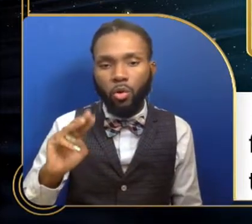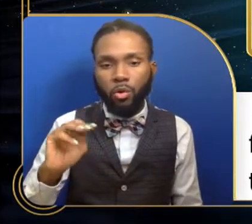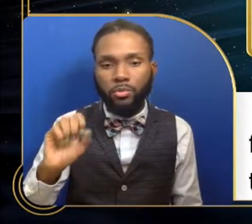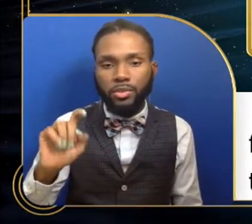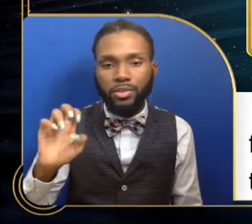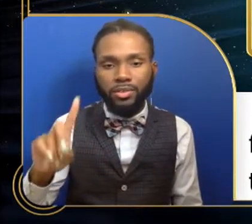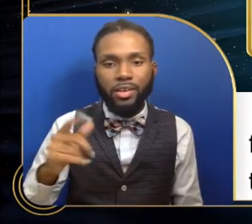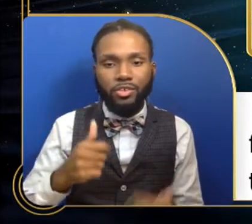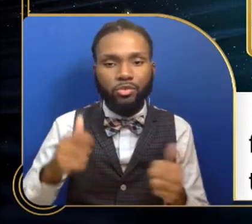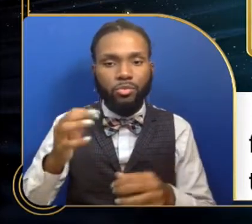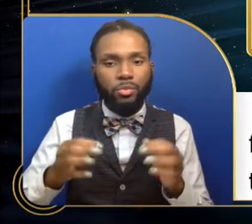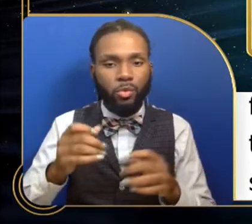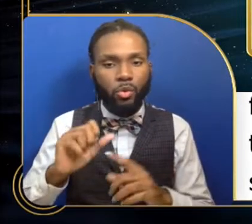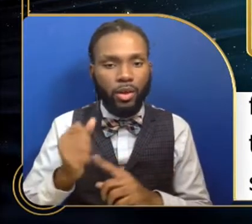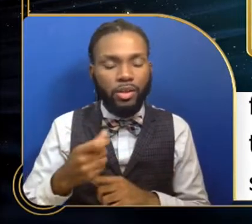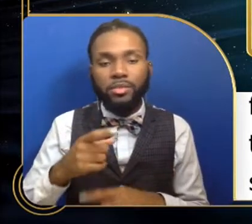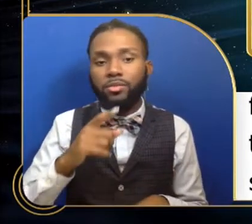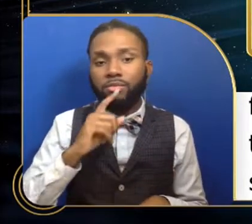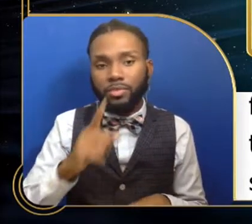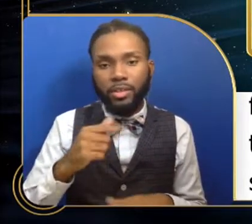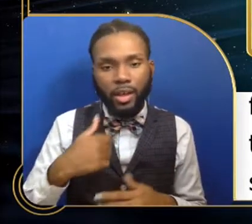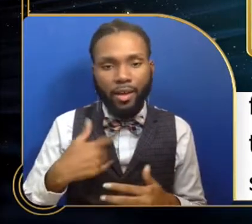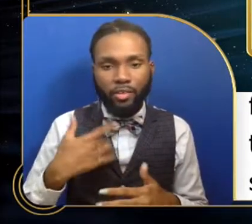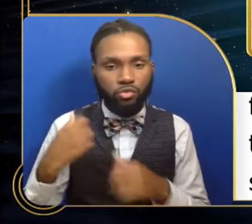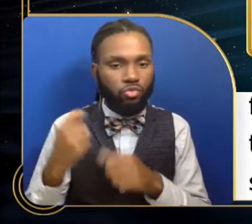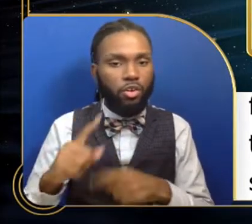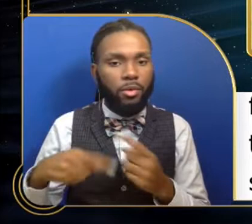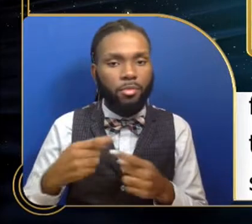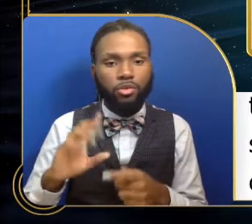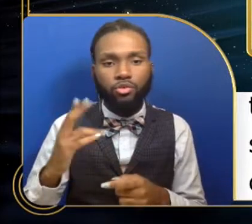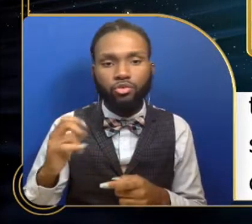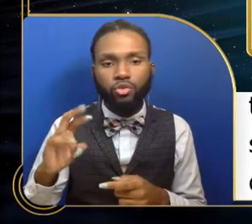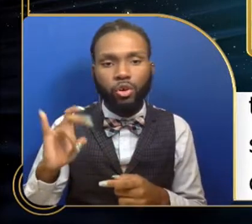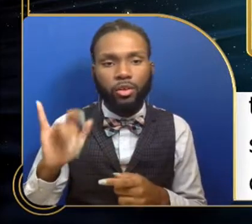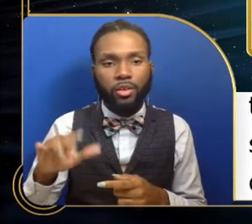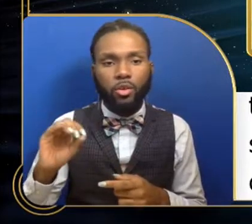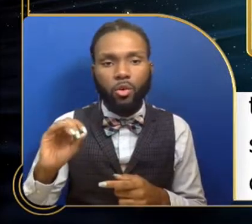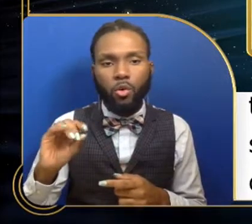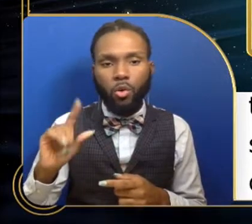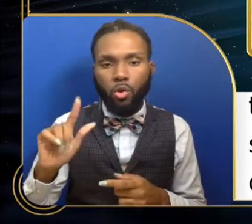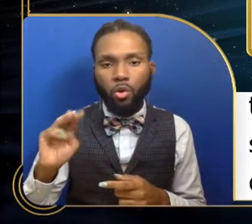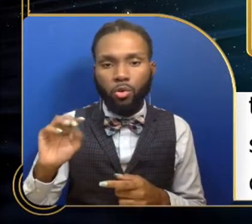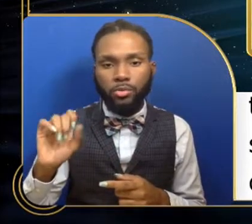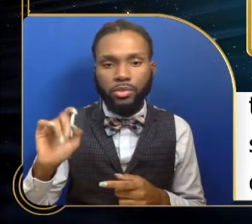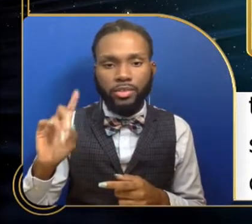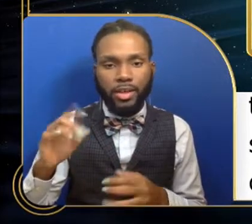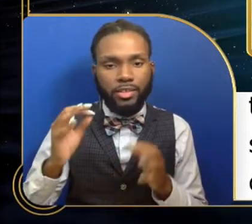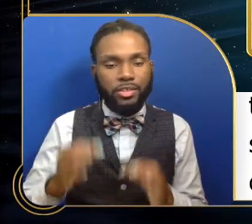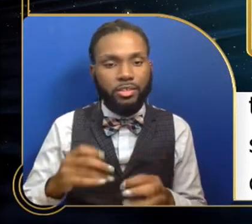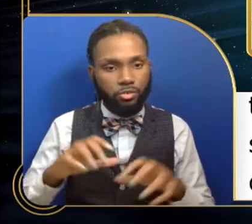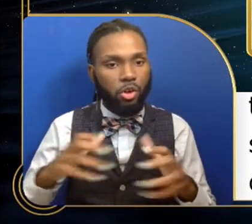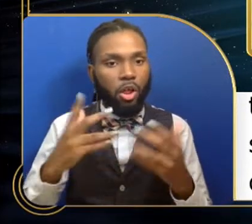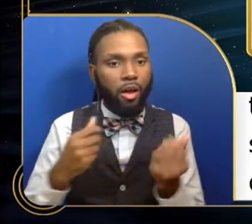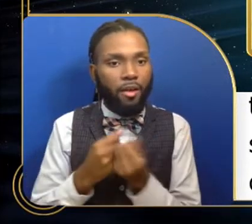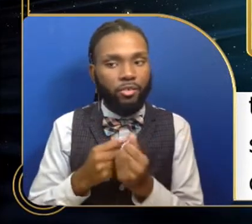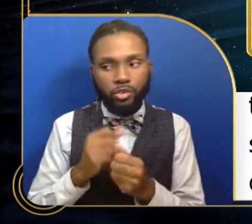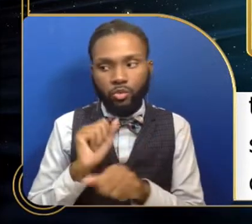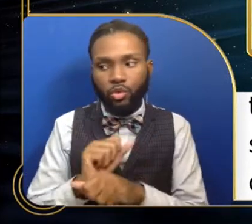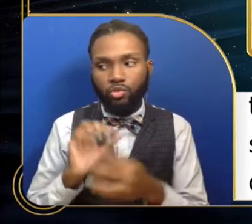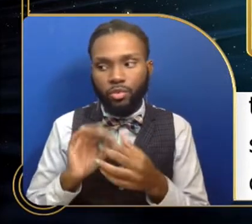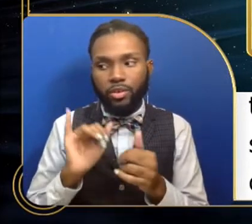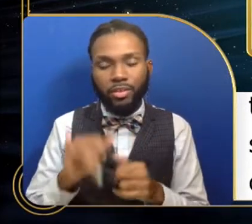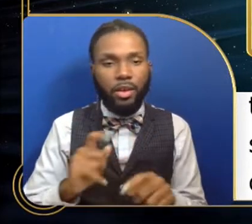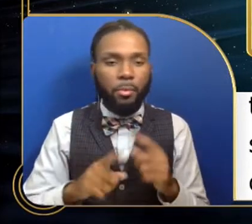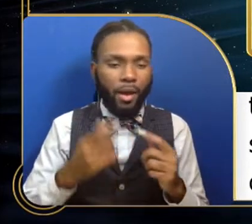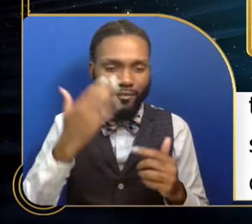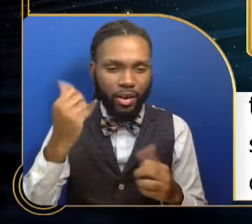strongly about the Olmsted decision. I've been doing a lot of advocacy around that. It's been, I forget how many years, but so